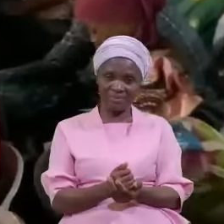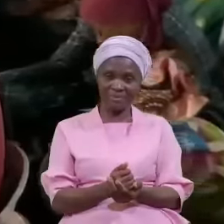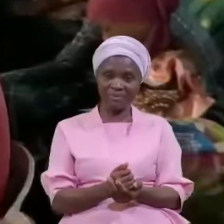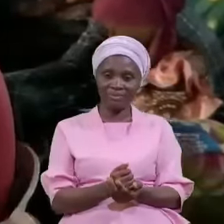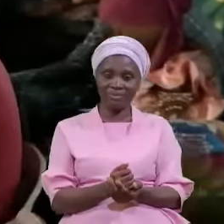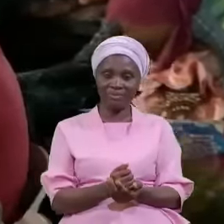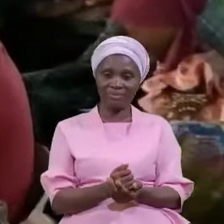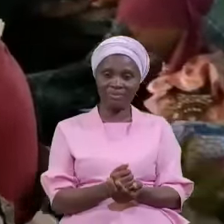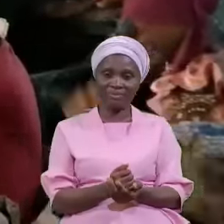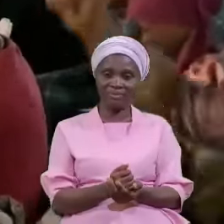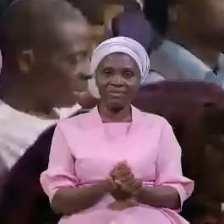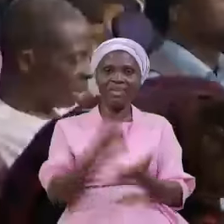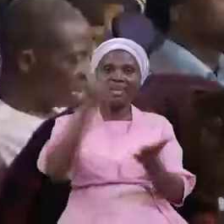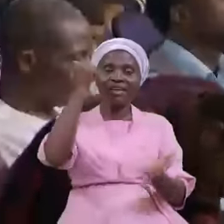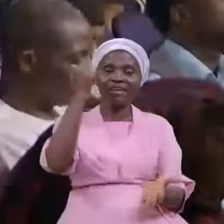Amen. Amen. Amen.